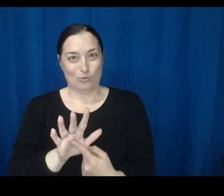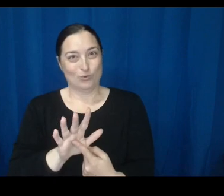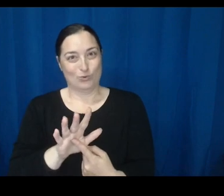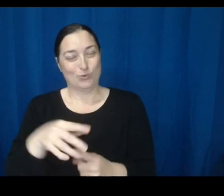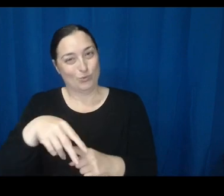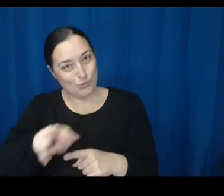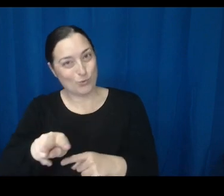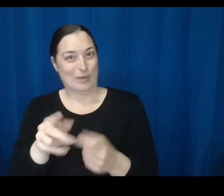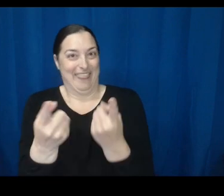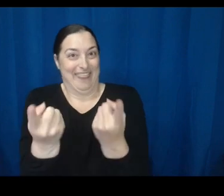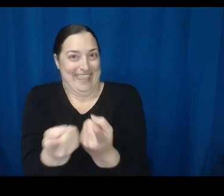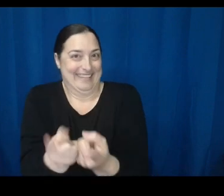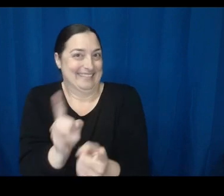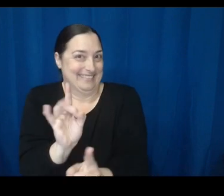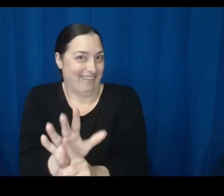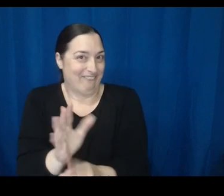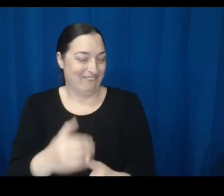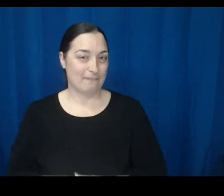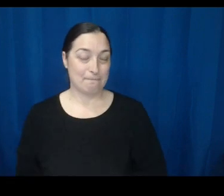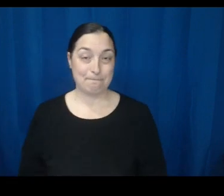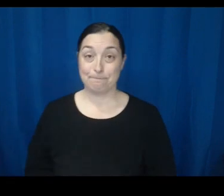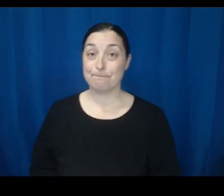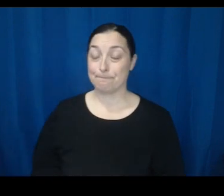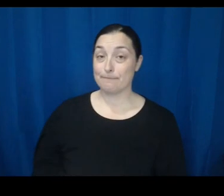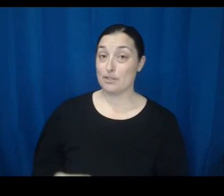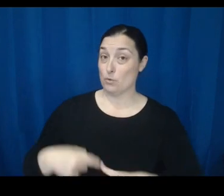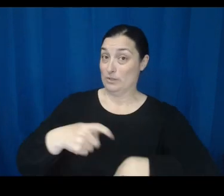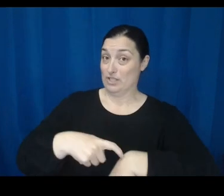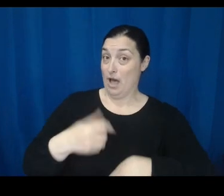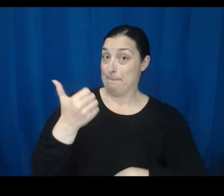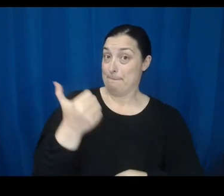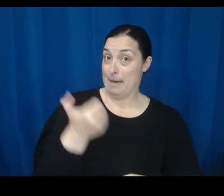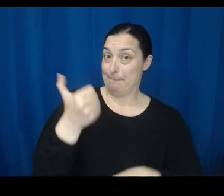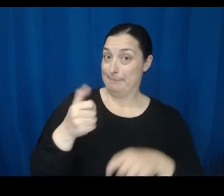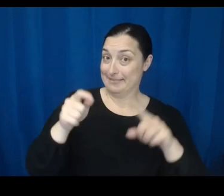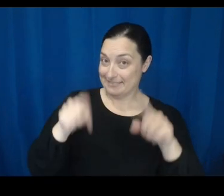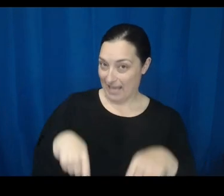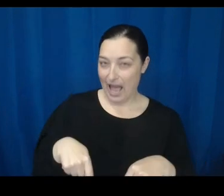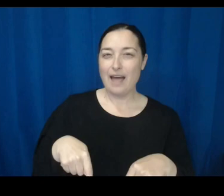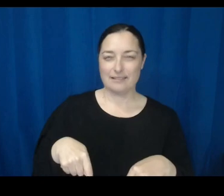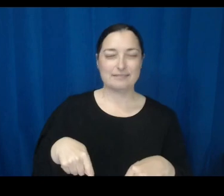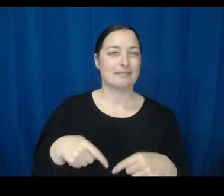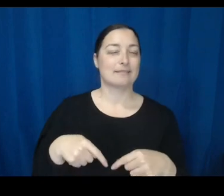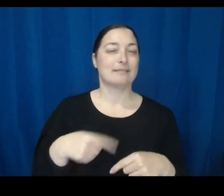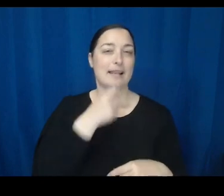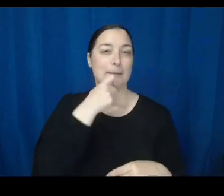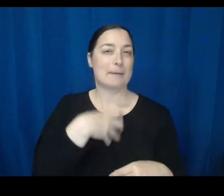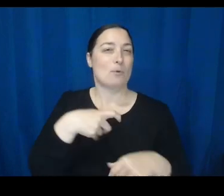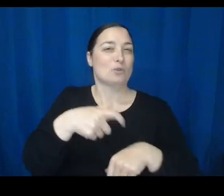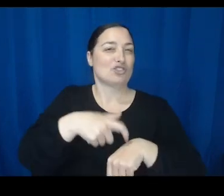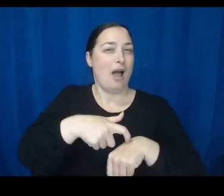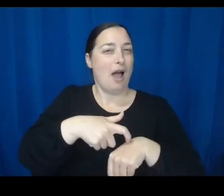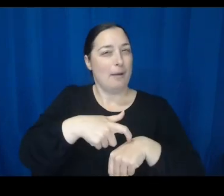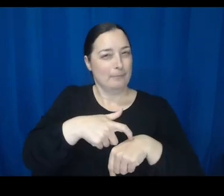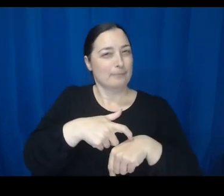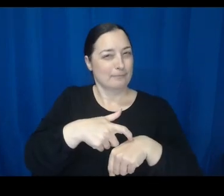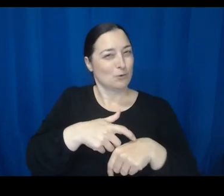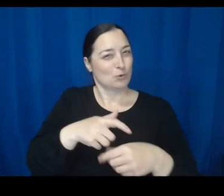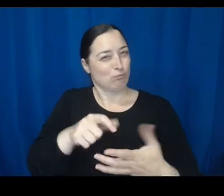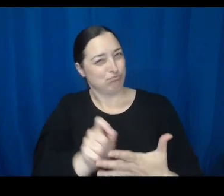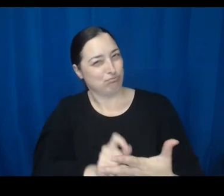the timer. And we'll really have a chance to develop this one a little bit further. Yeah. So you might start with